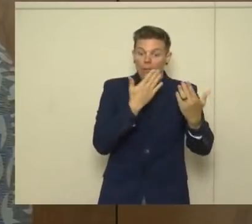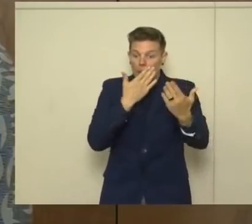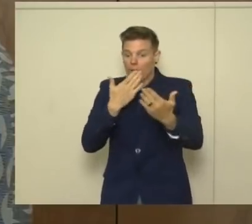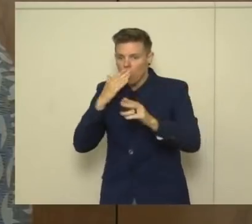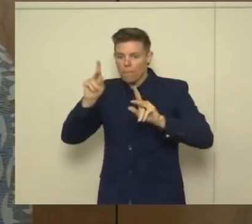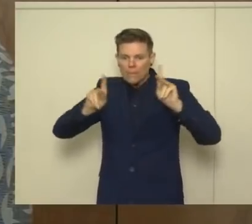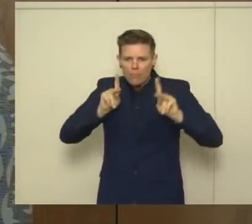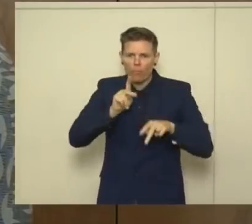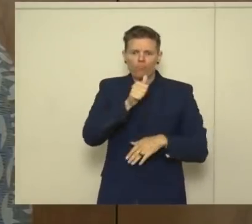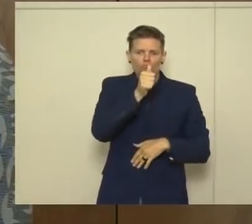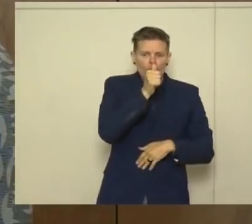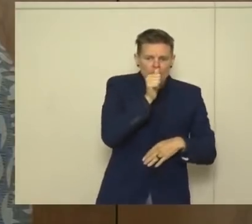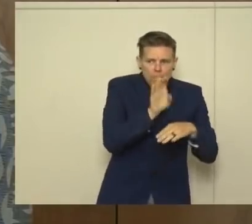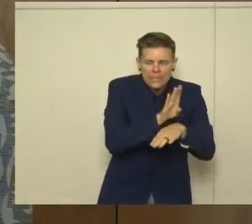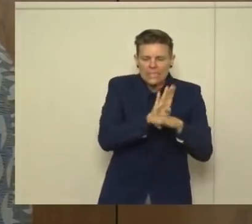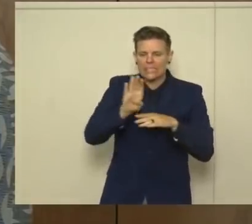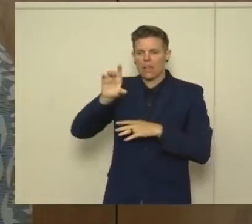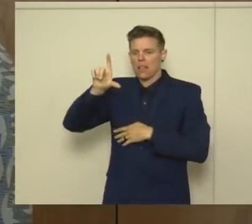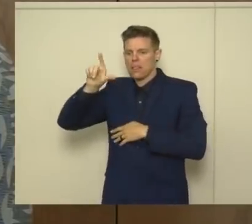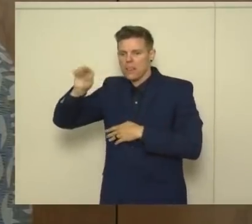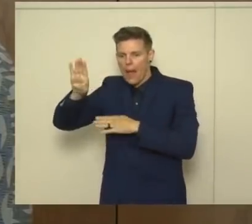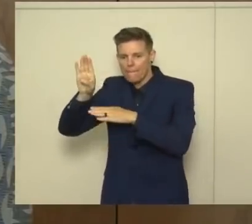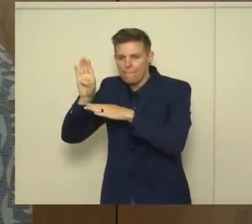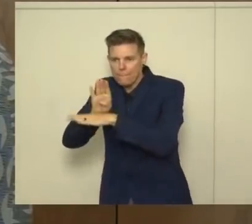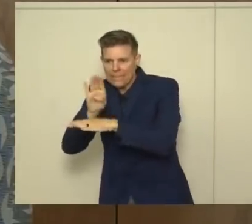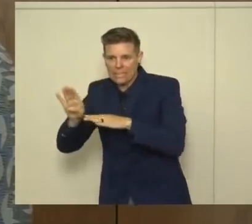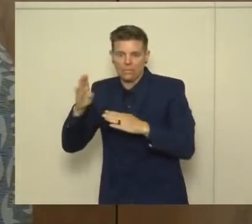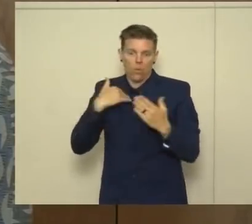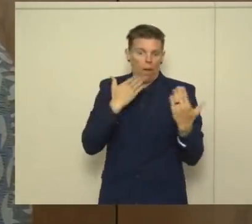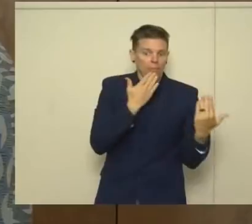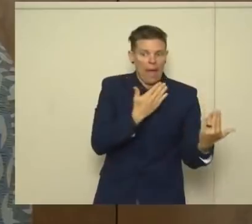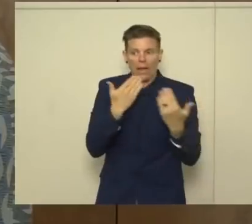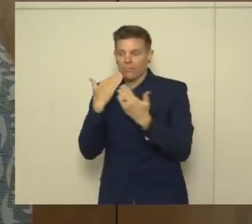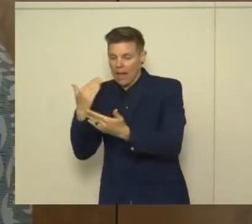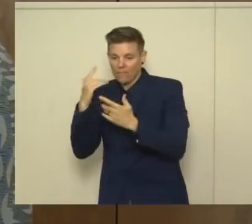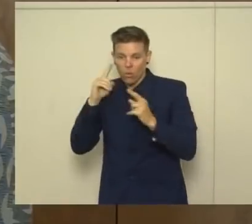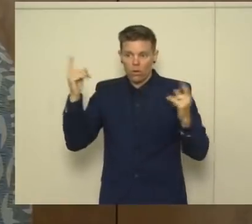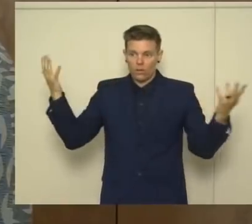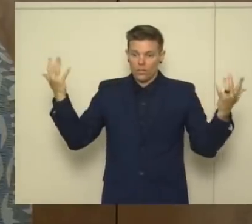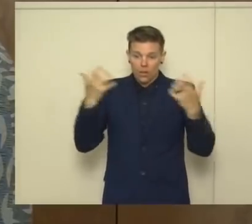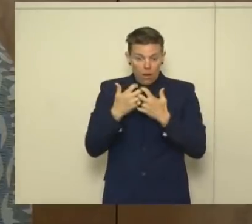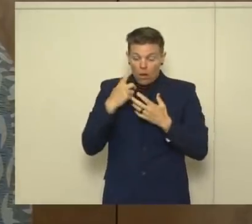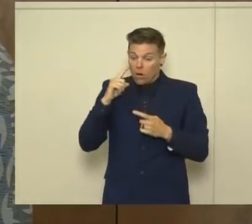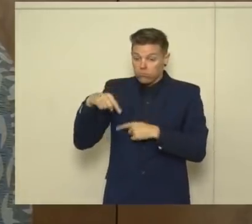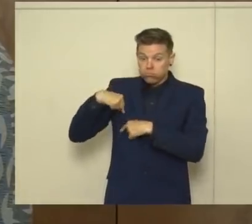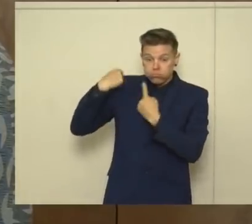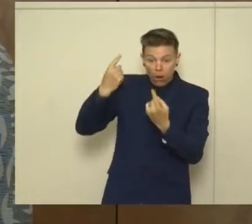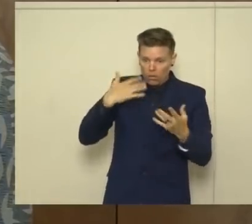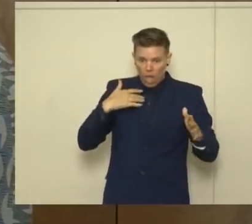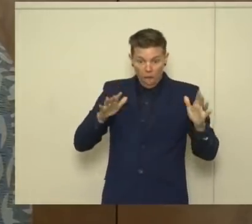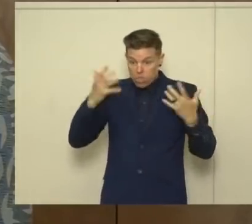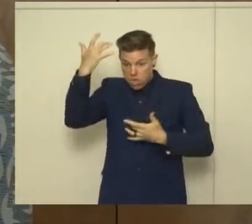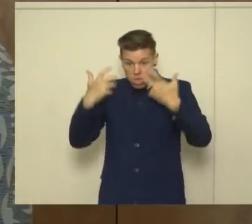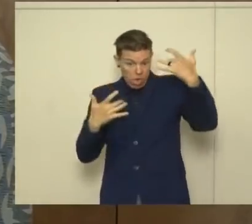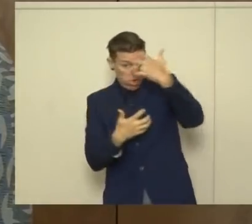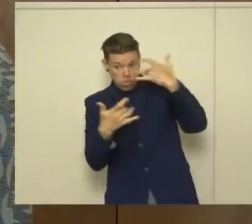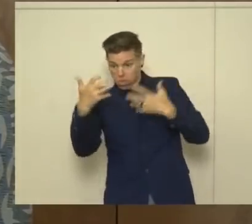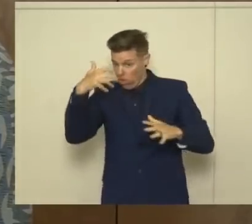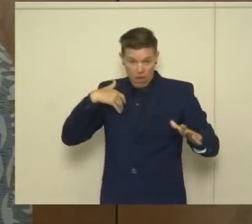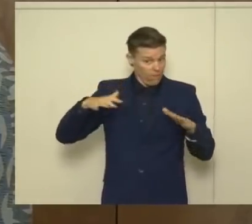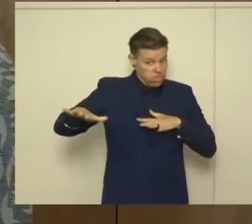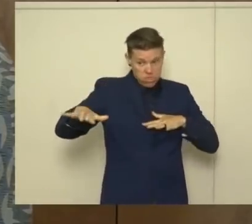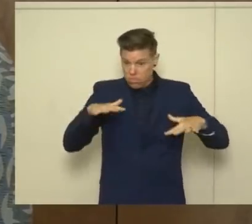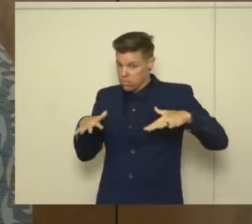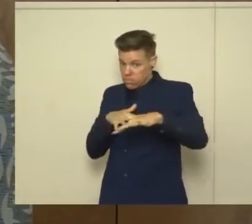public sector who have helped us. But I also, it's been a great source of frustration for policymakers, me included, and